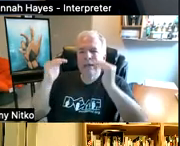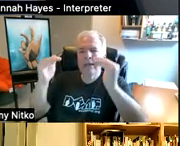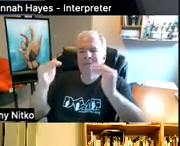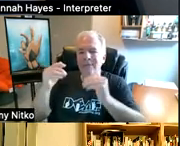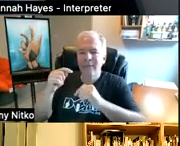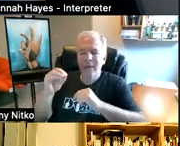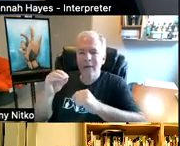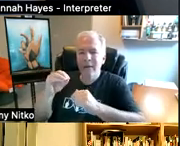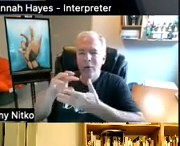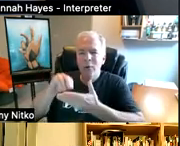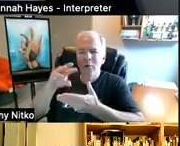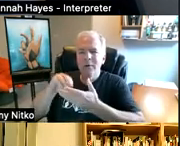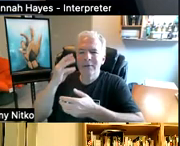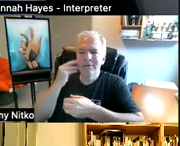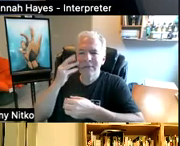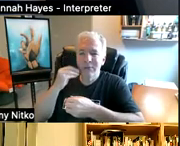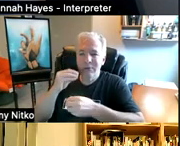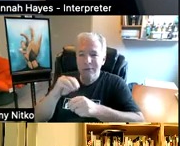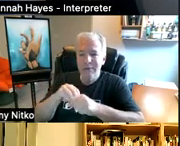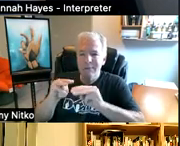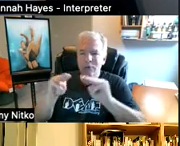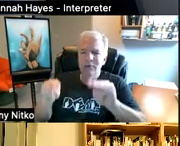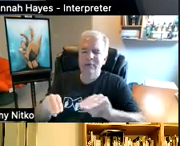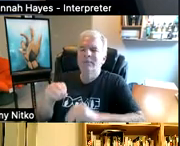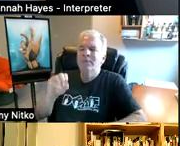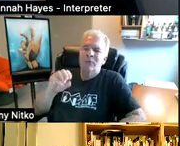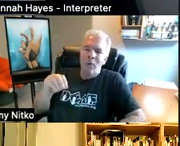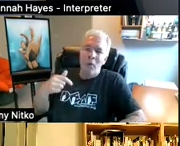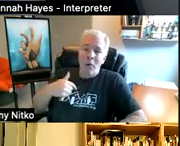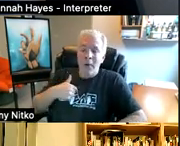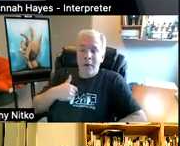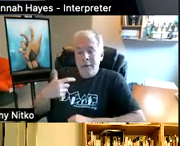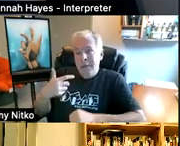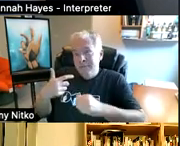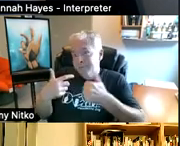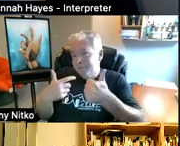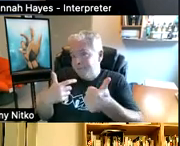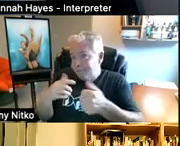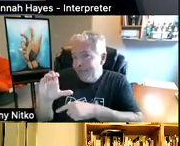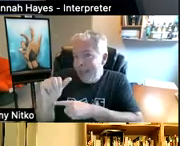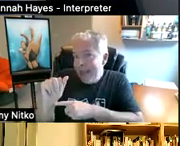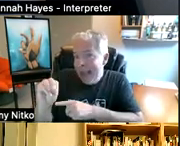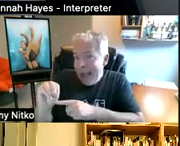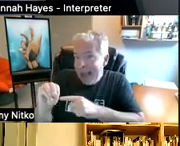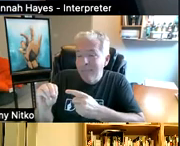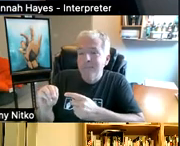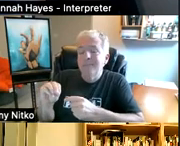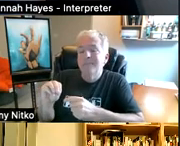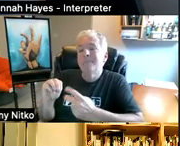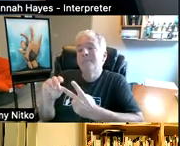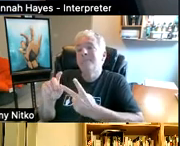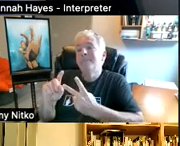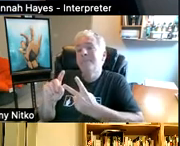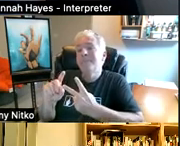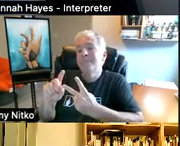museum would be just increasing that accessibility and the learning experience for any deaf individuals who would want to